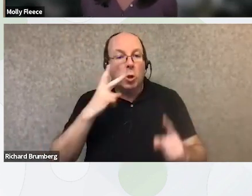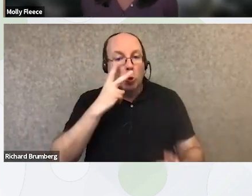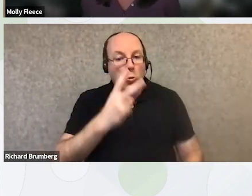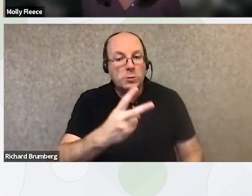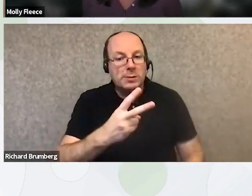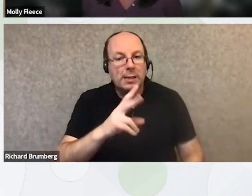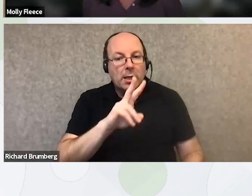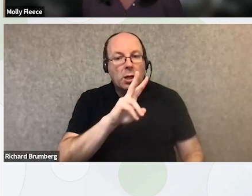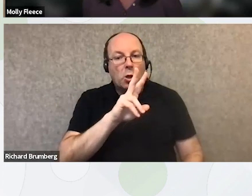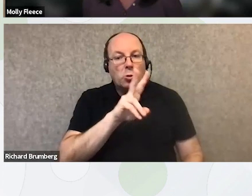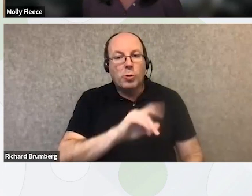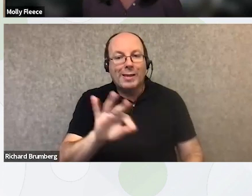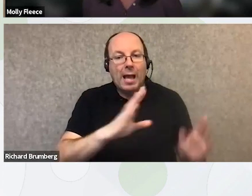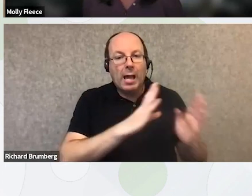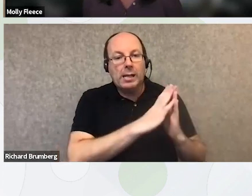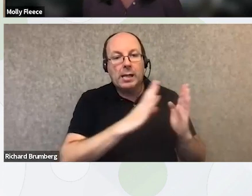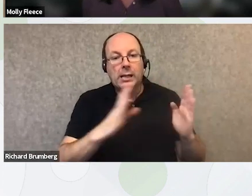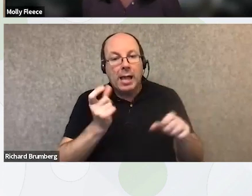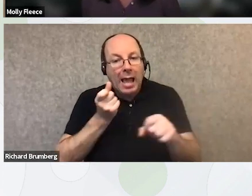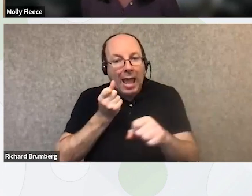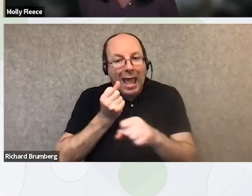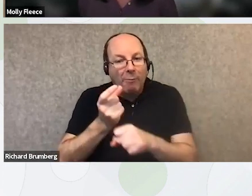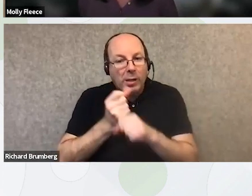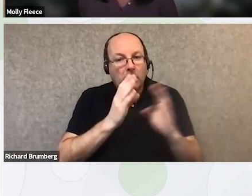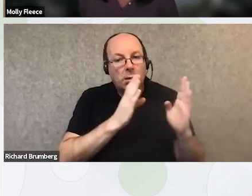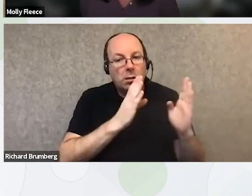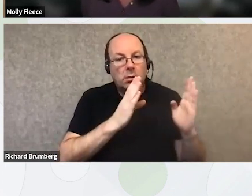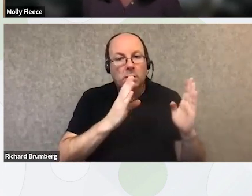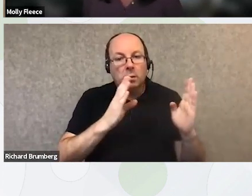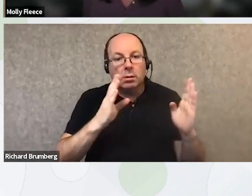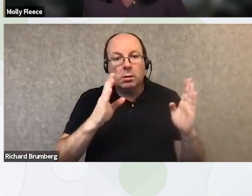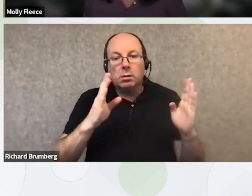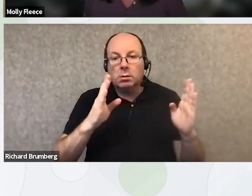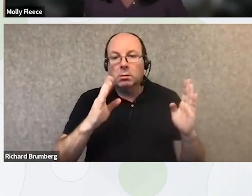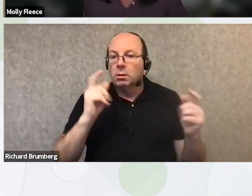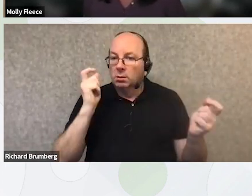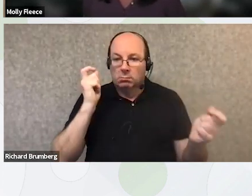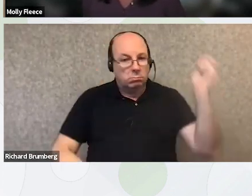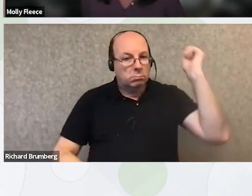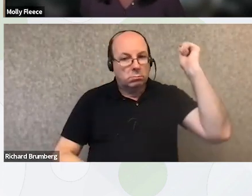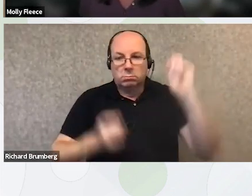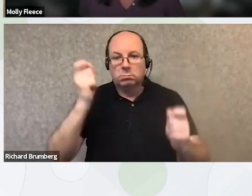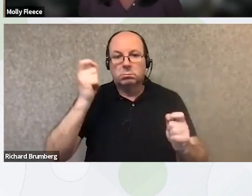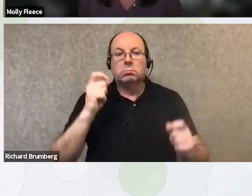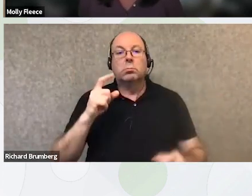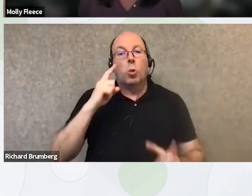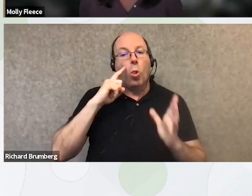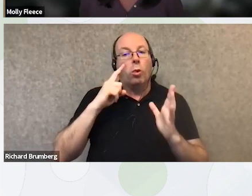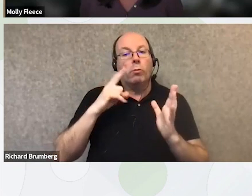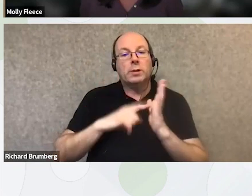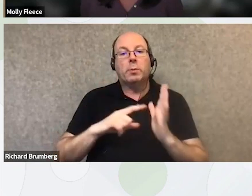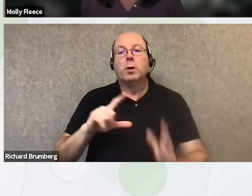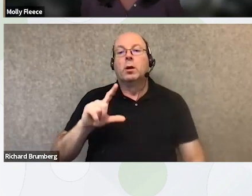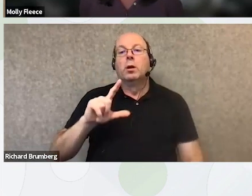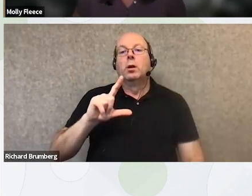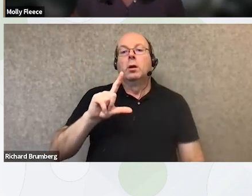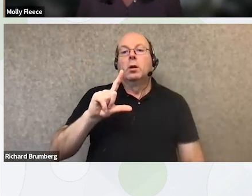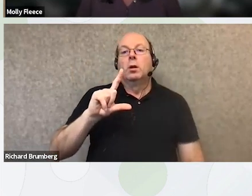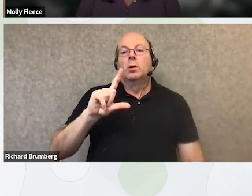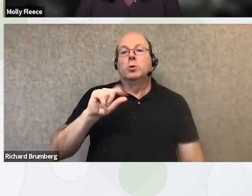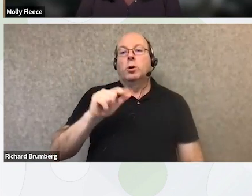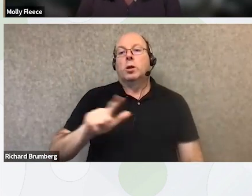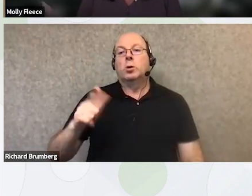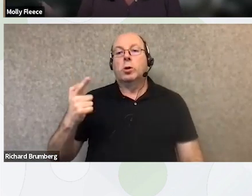And so you can see how each year varies quite drastically. The 2020 to 21